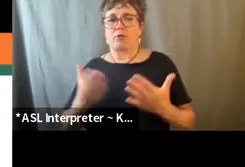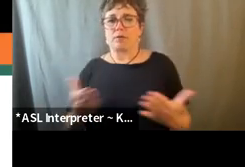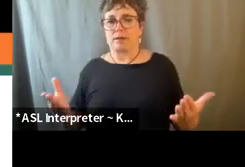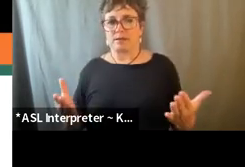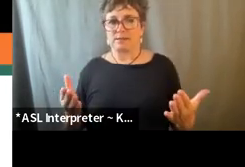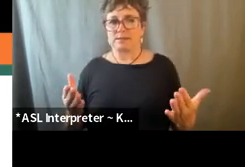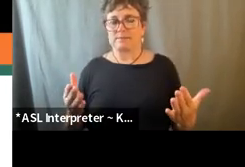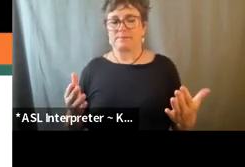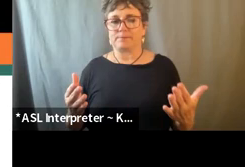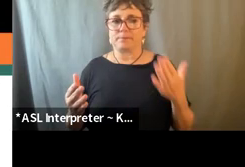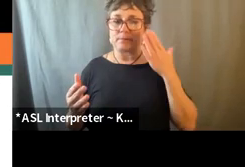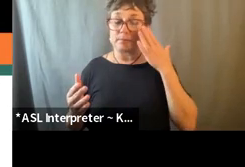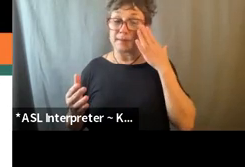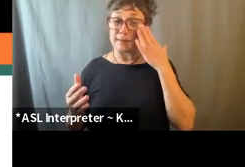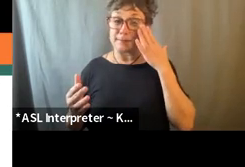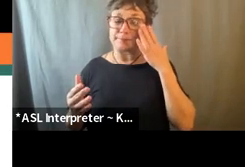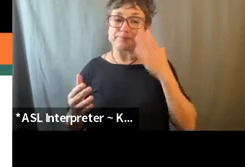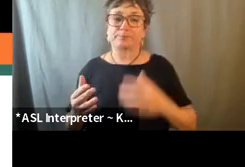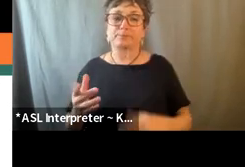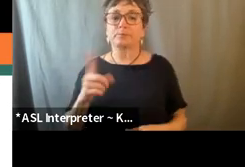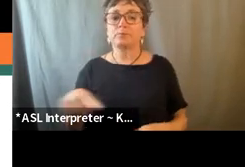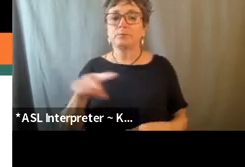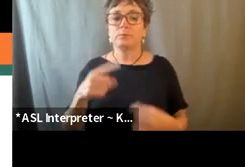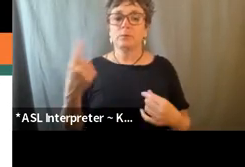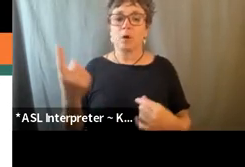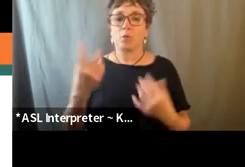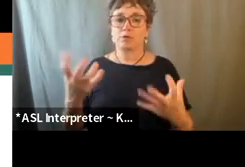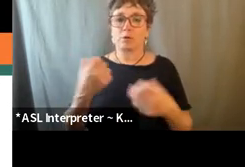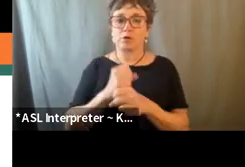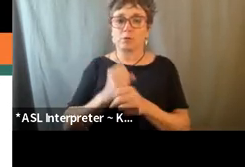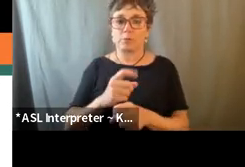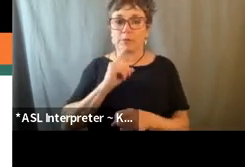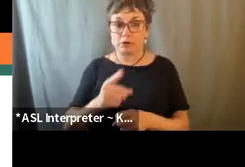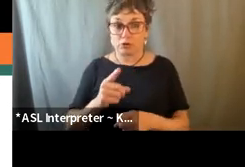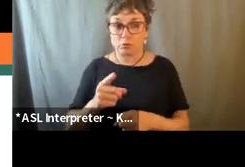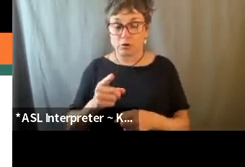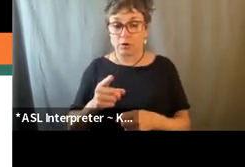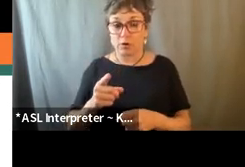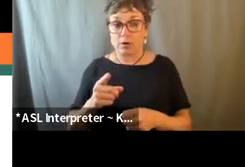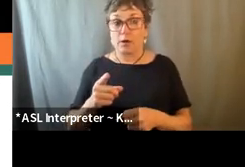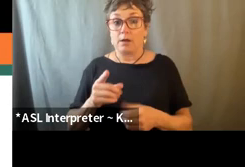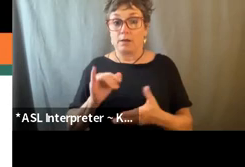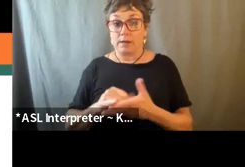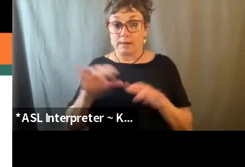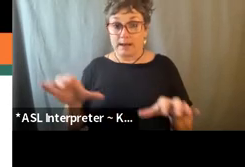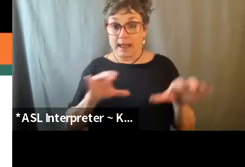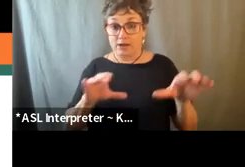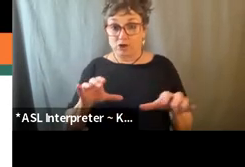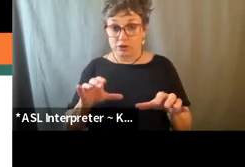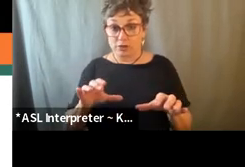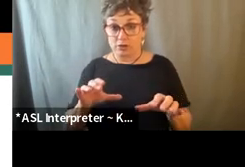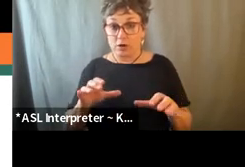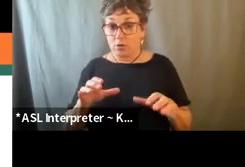you always want to make sure that what you're doing the action item about, that it actually works. So if